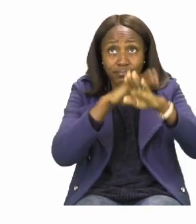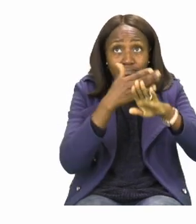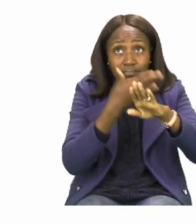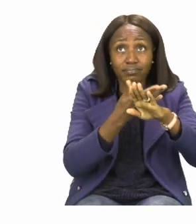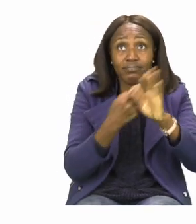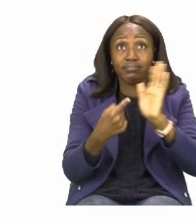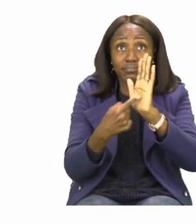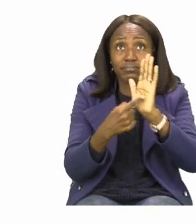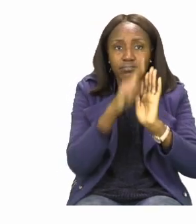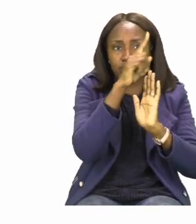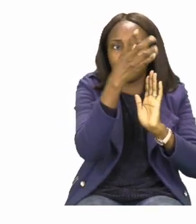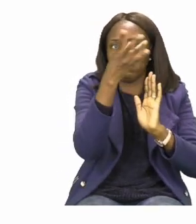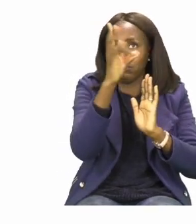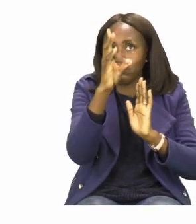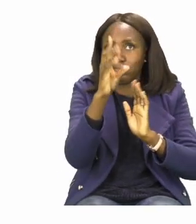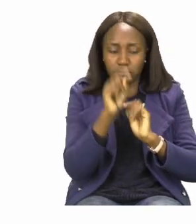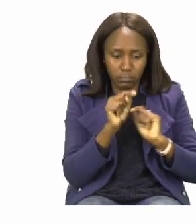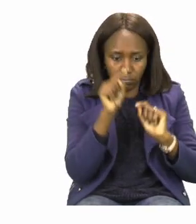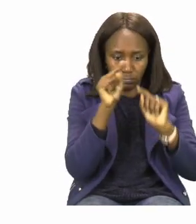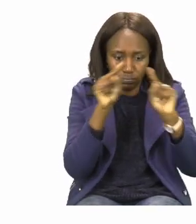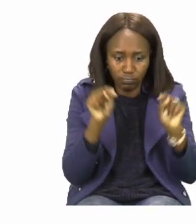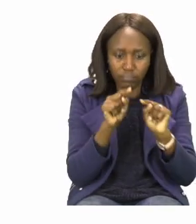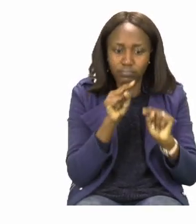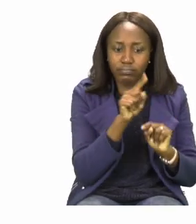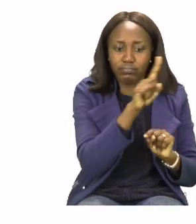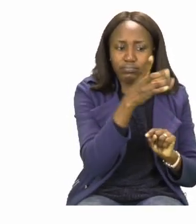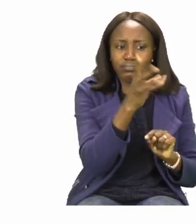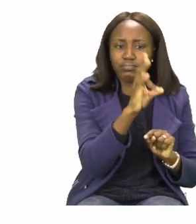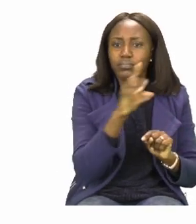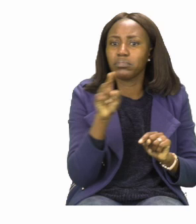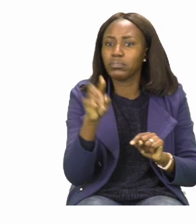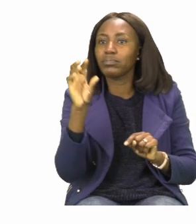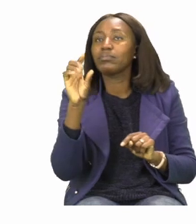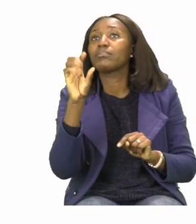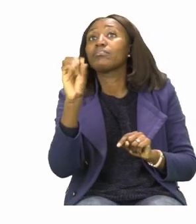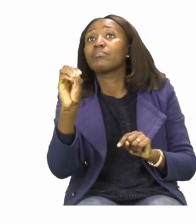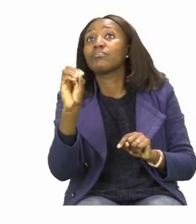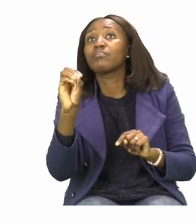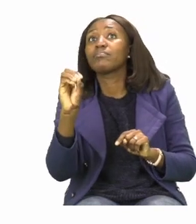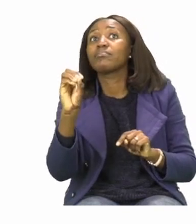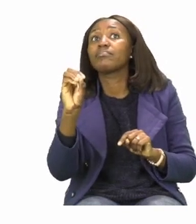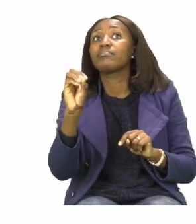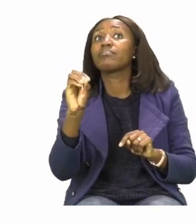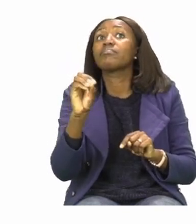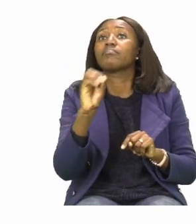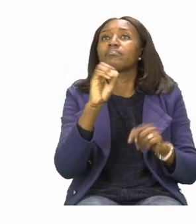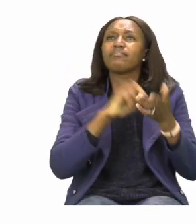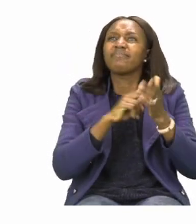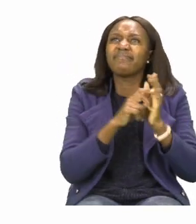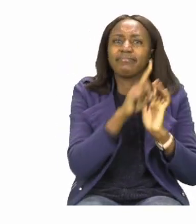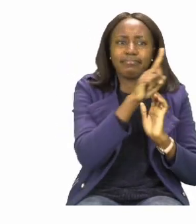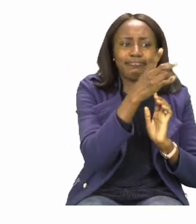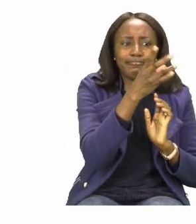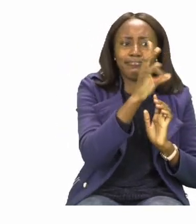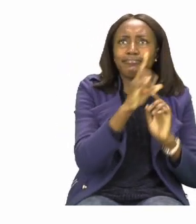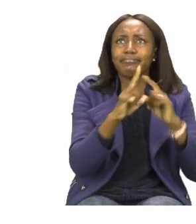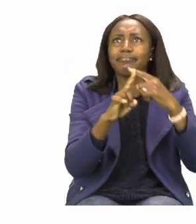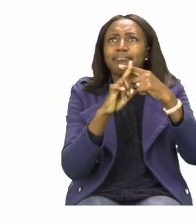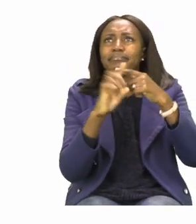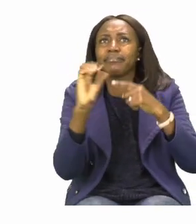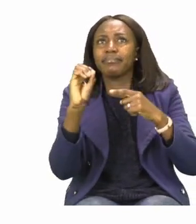top and then they have 17 and 0. So 17 plus 0 will give